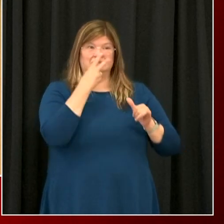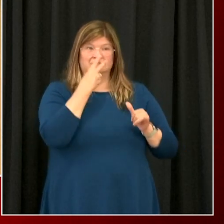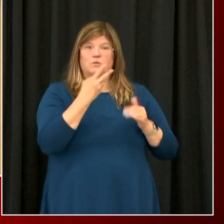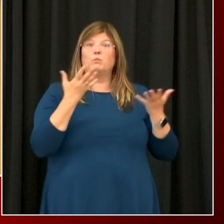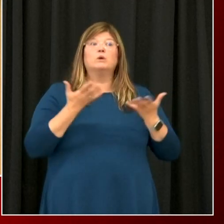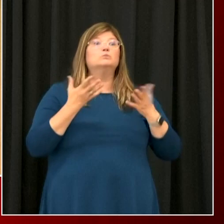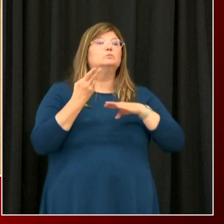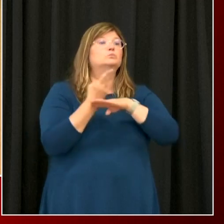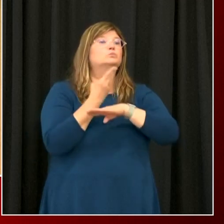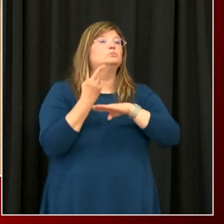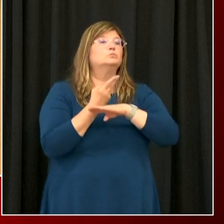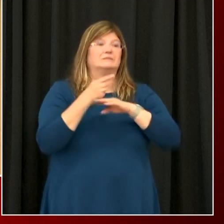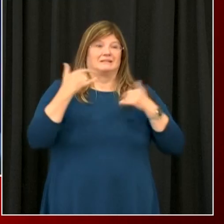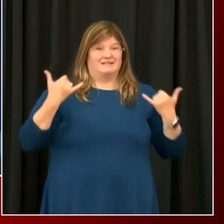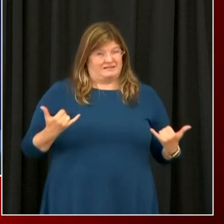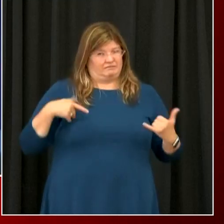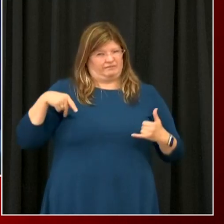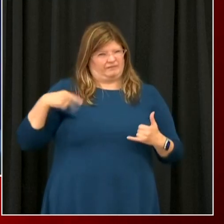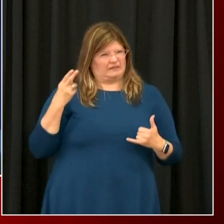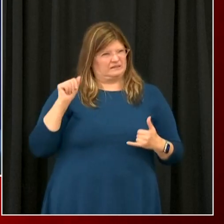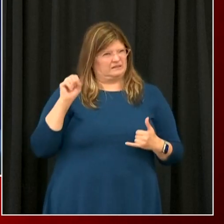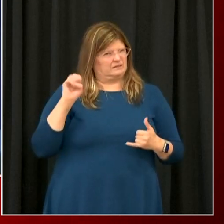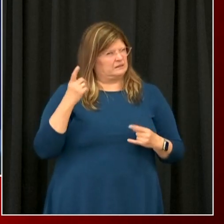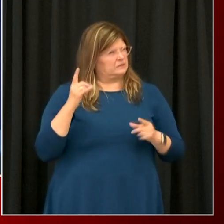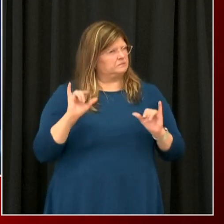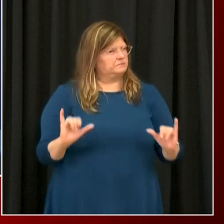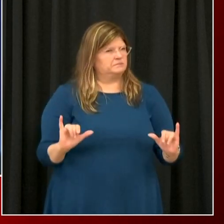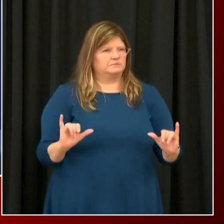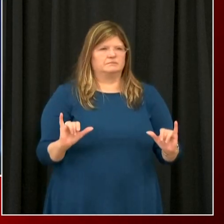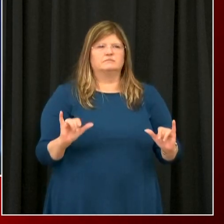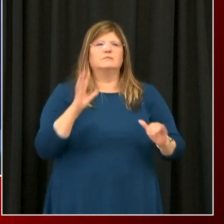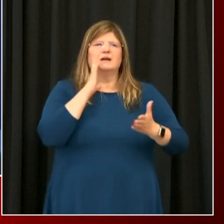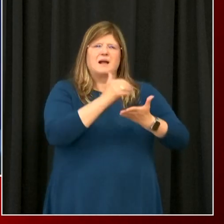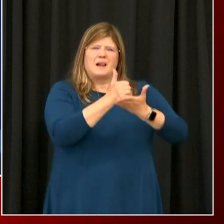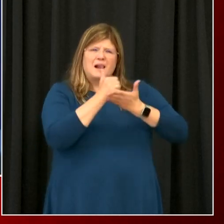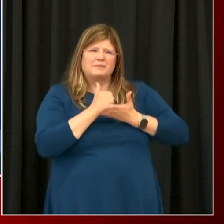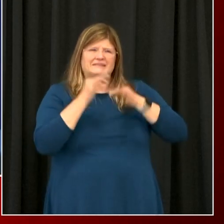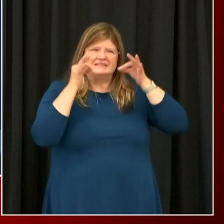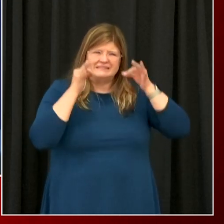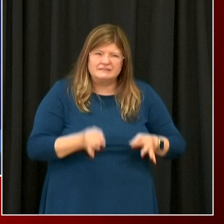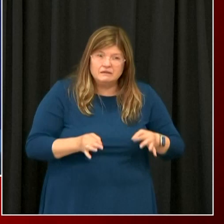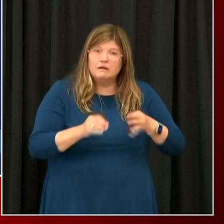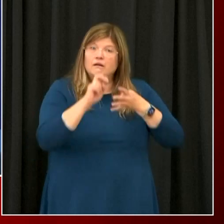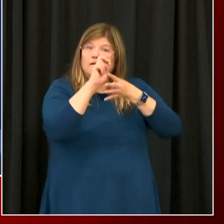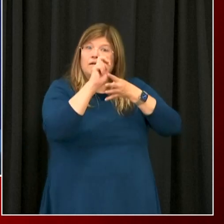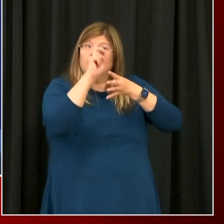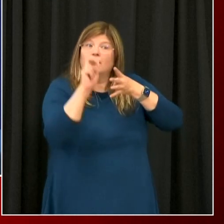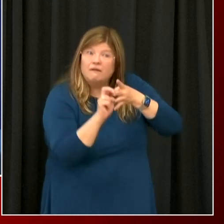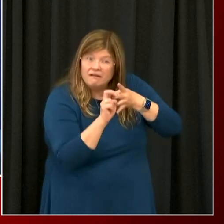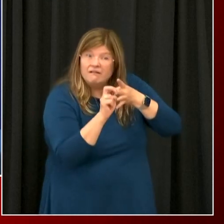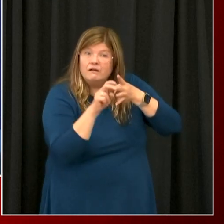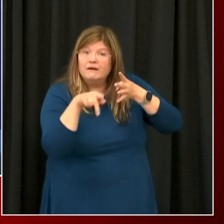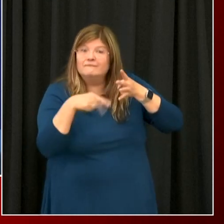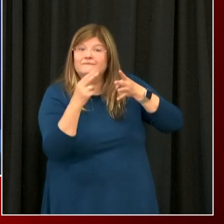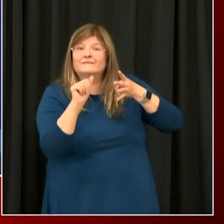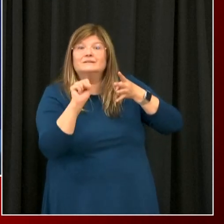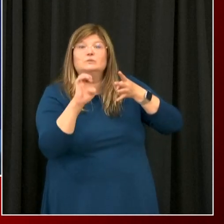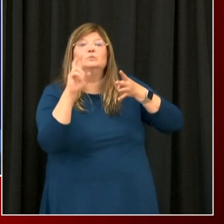1, and will help us to make the decision about transitioning into the next phase of our phase 3 opening, phase